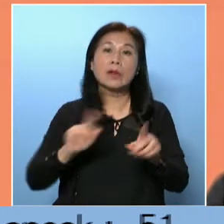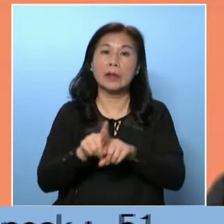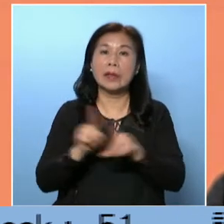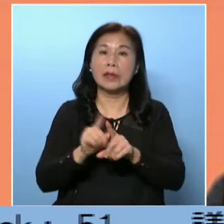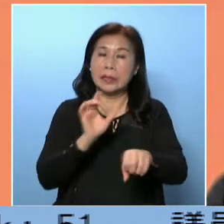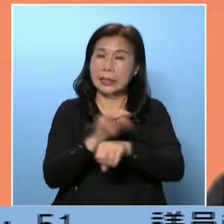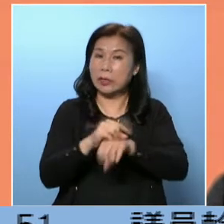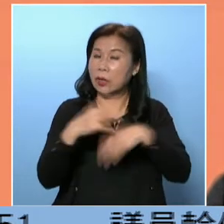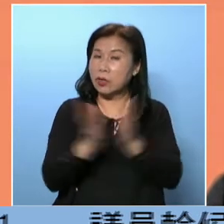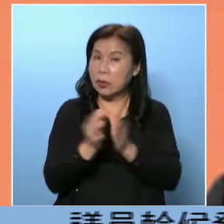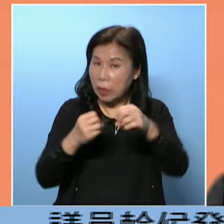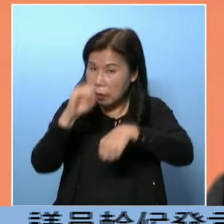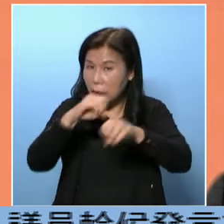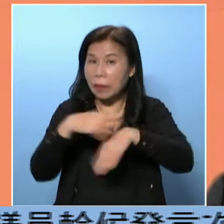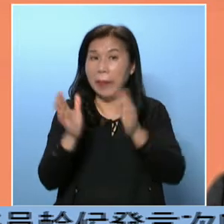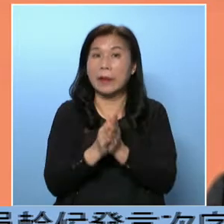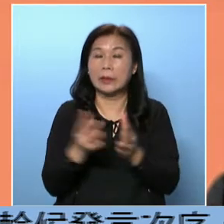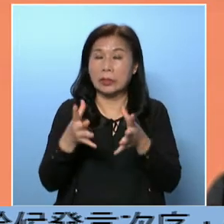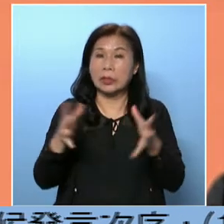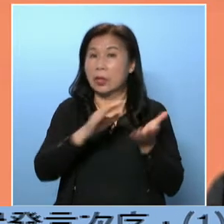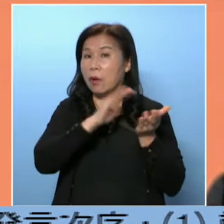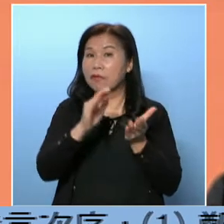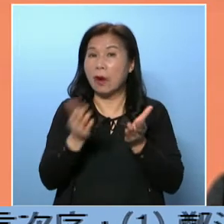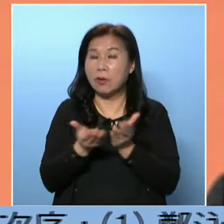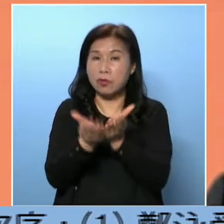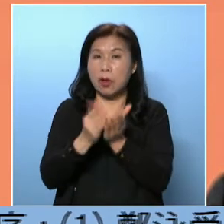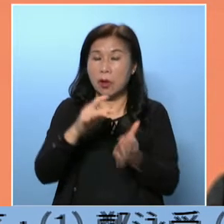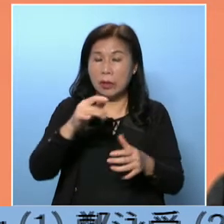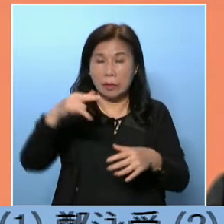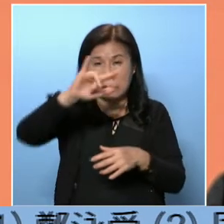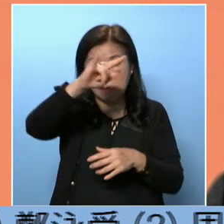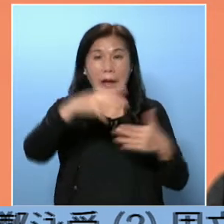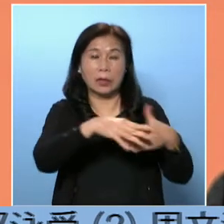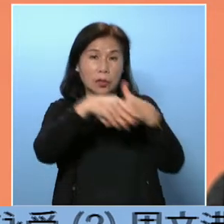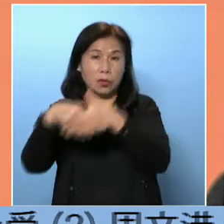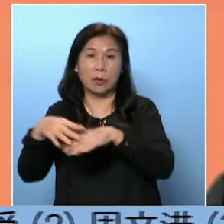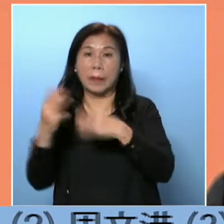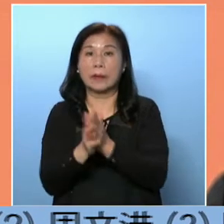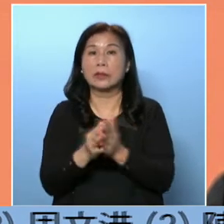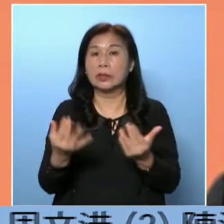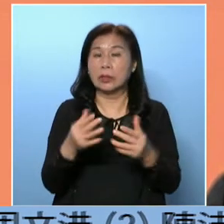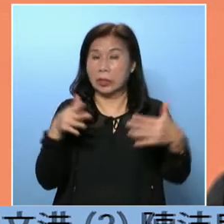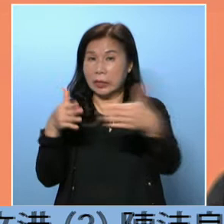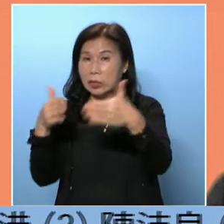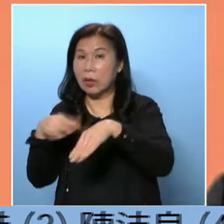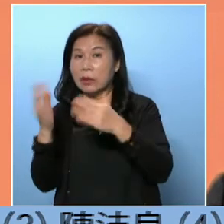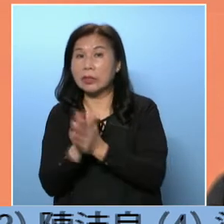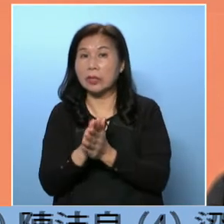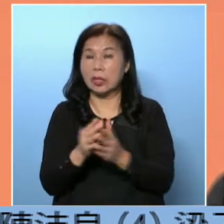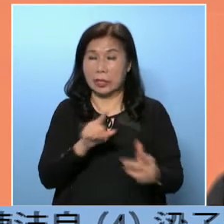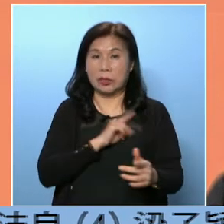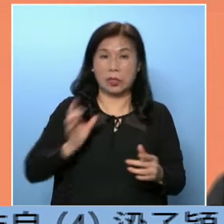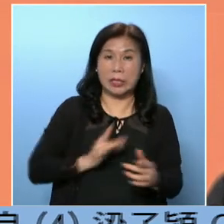I wrote the CE to the chief executive to make use of advanced technology to use